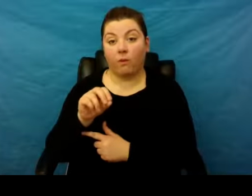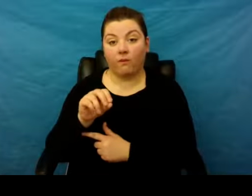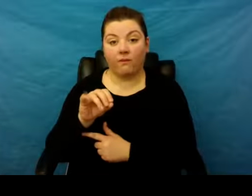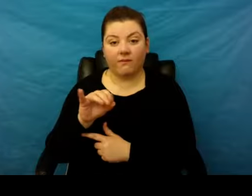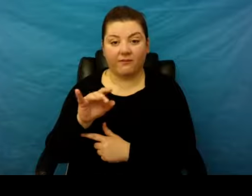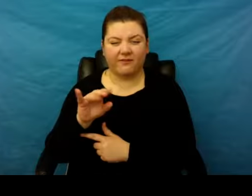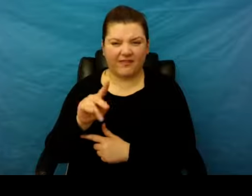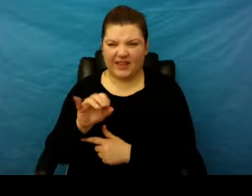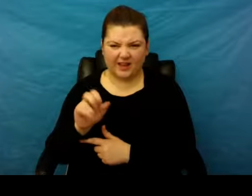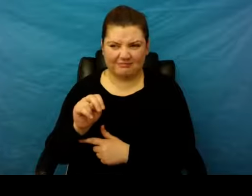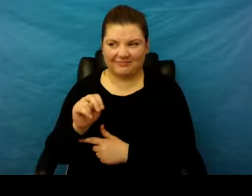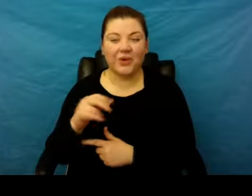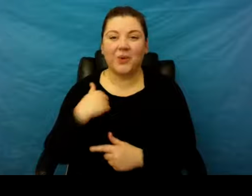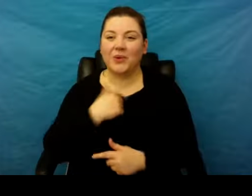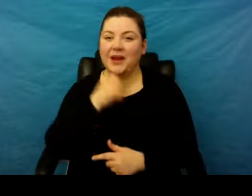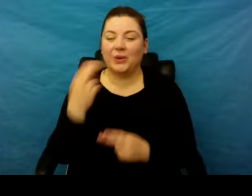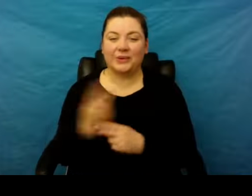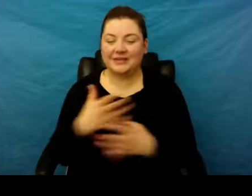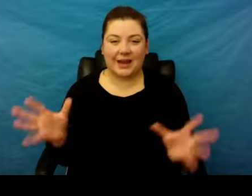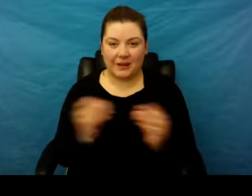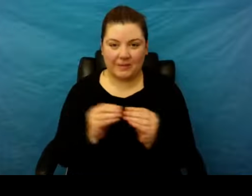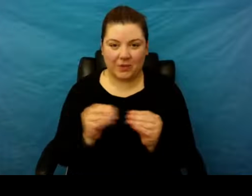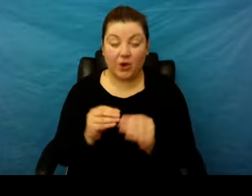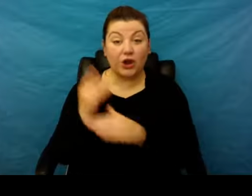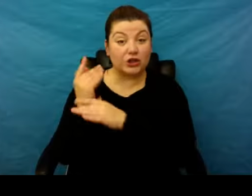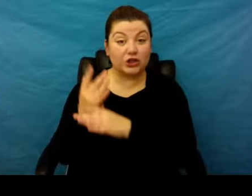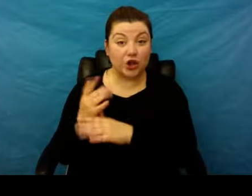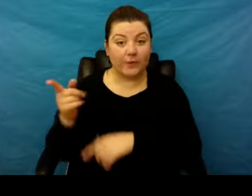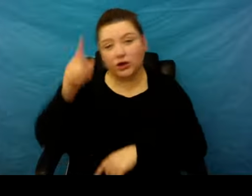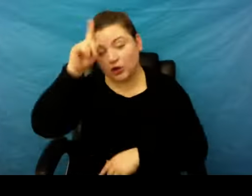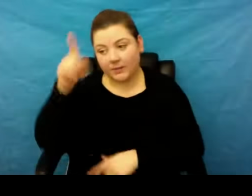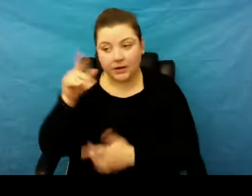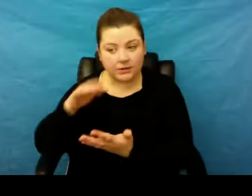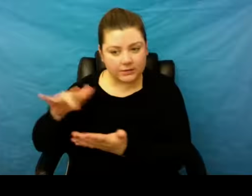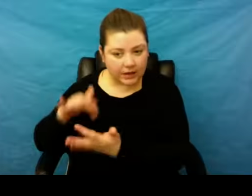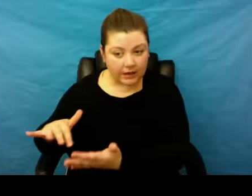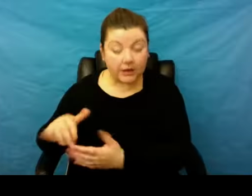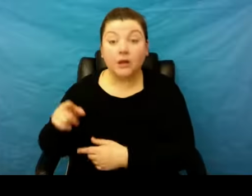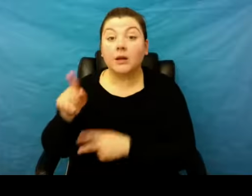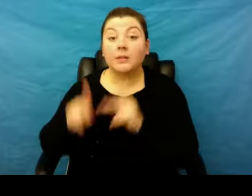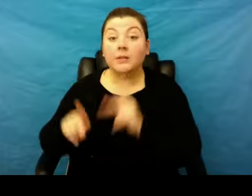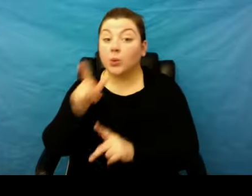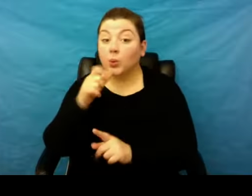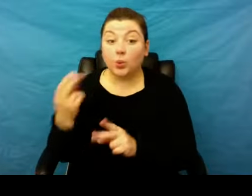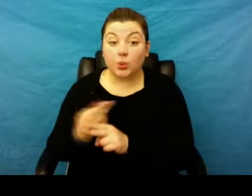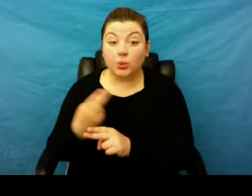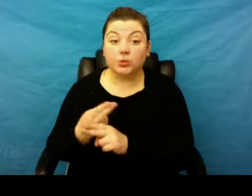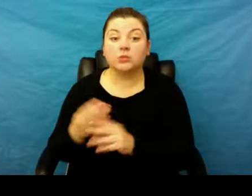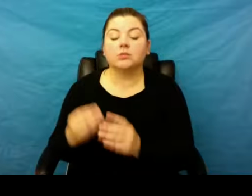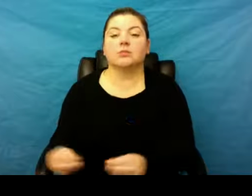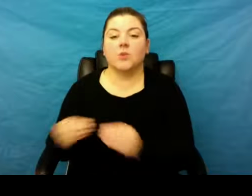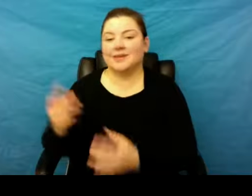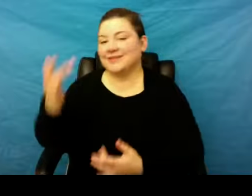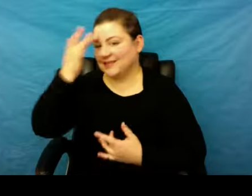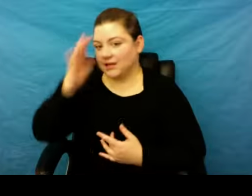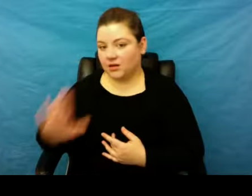good data from Germany that there's worse outcomes in people, more inflammation in people who use ibuprofen. So that's simple answer,